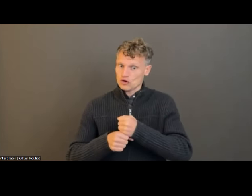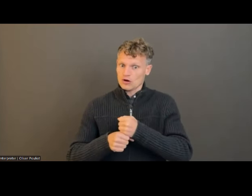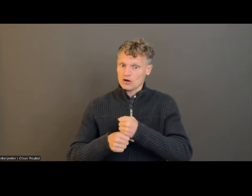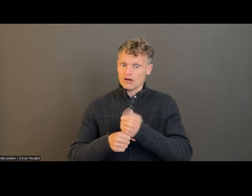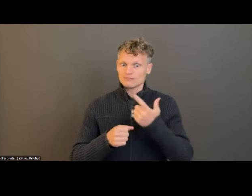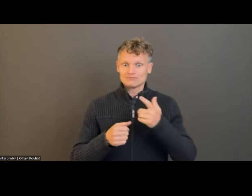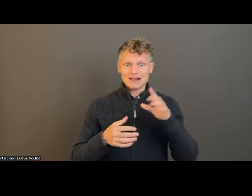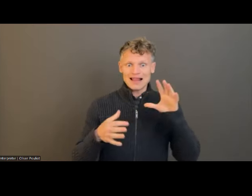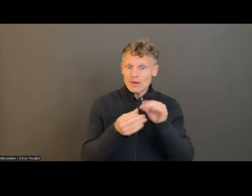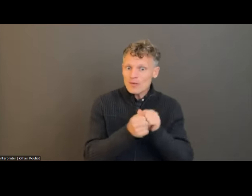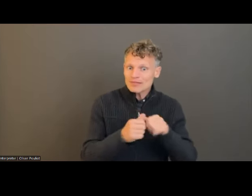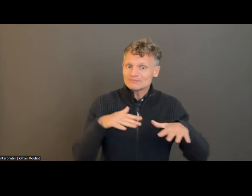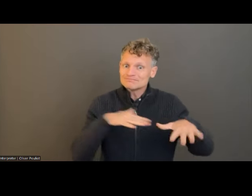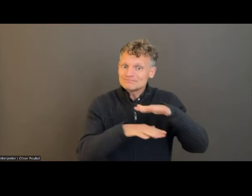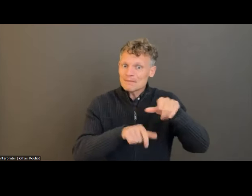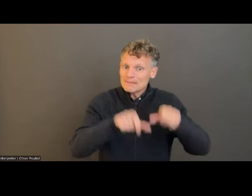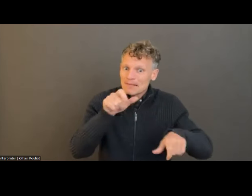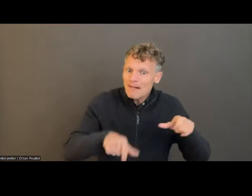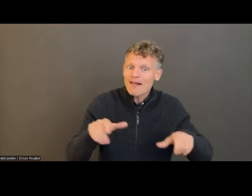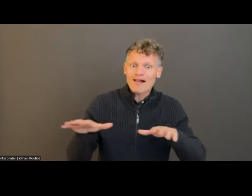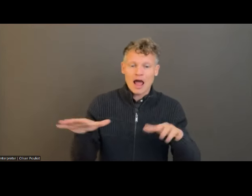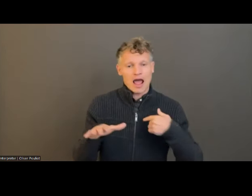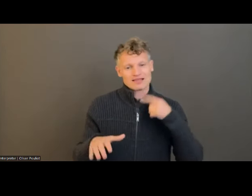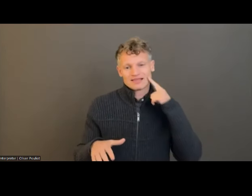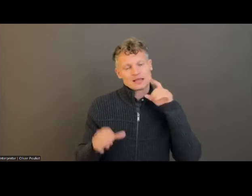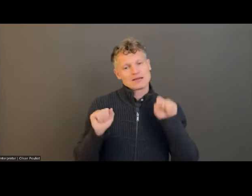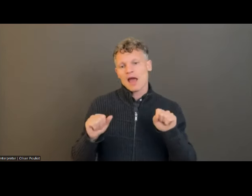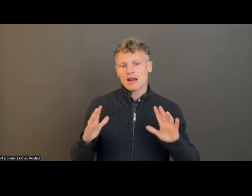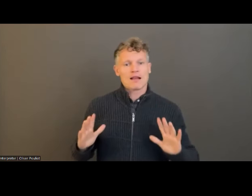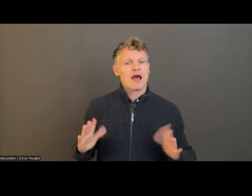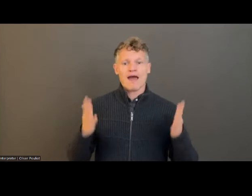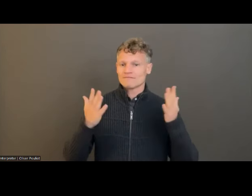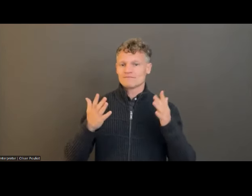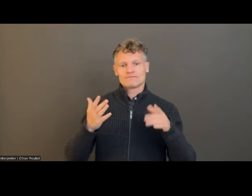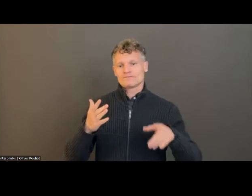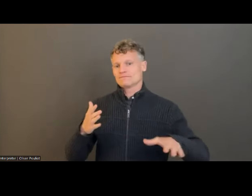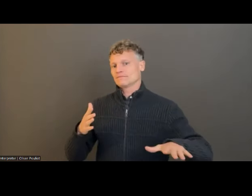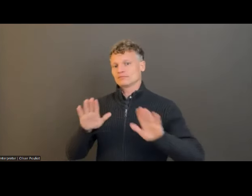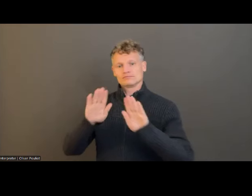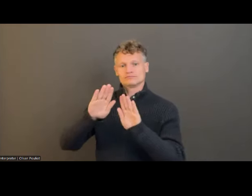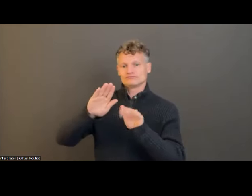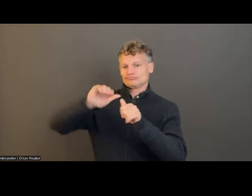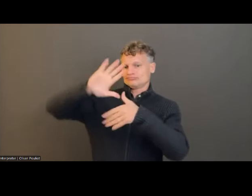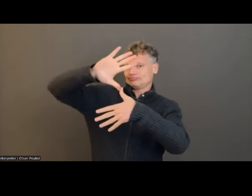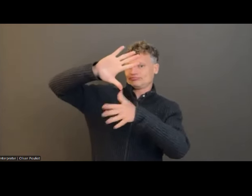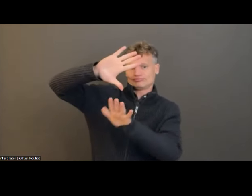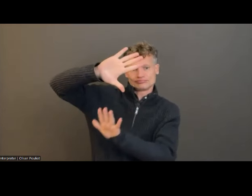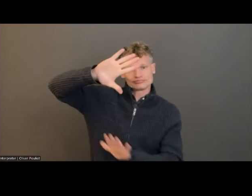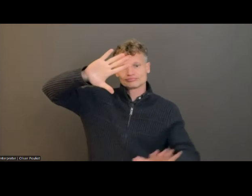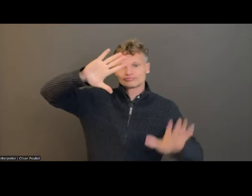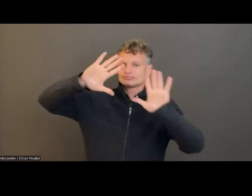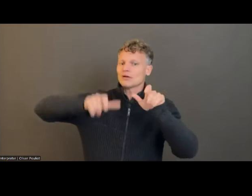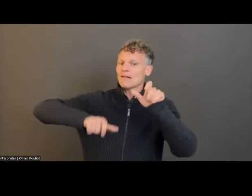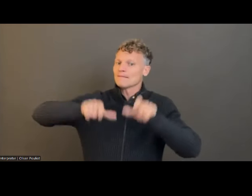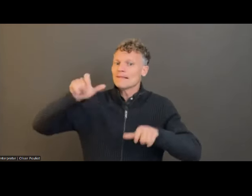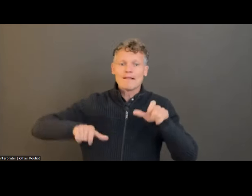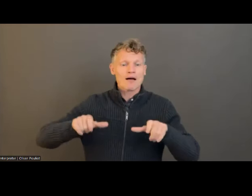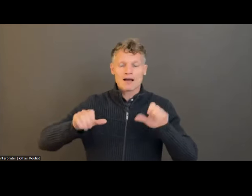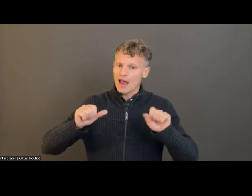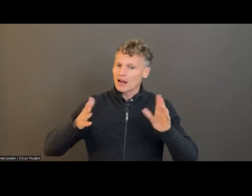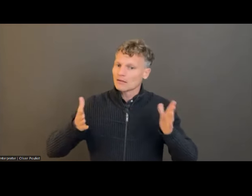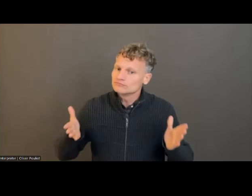people across the region. And probably if we can replicate this in other regions, the benefits can be expanded.